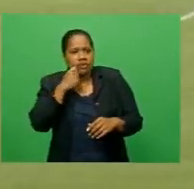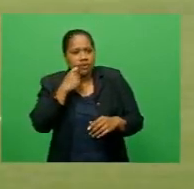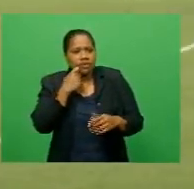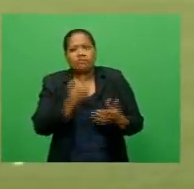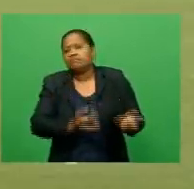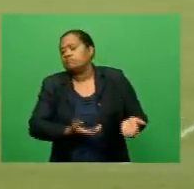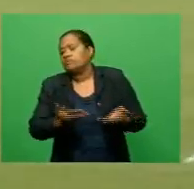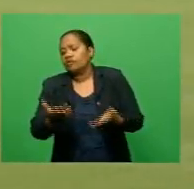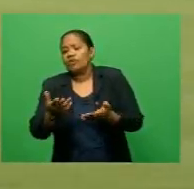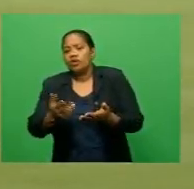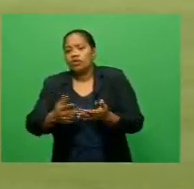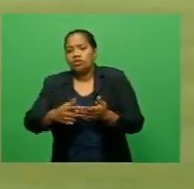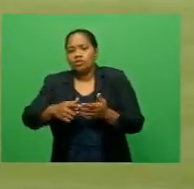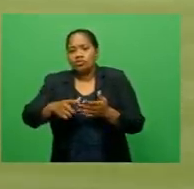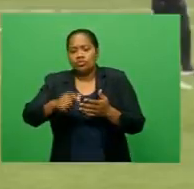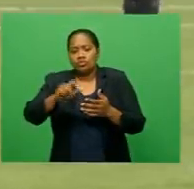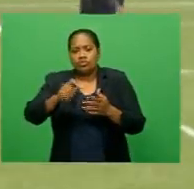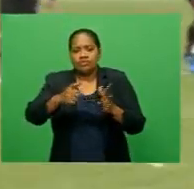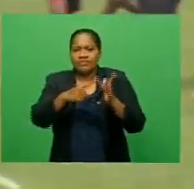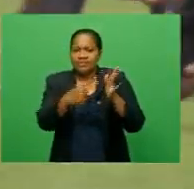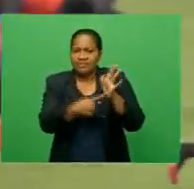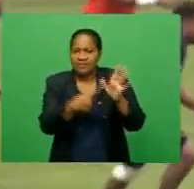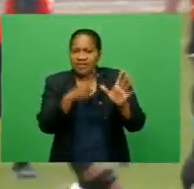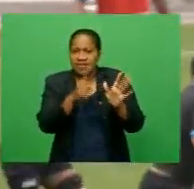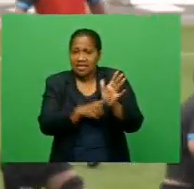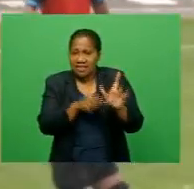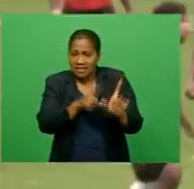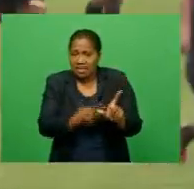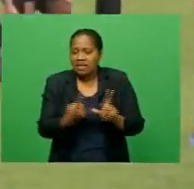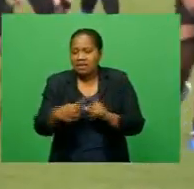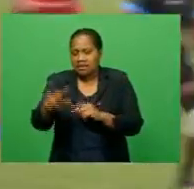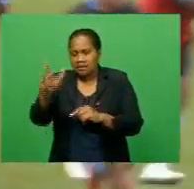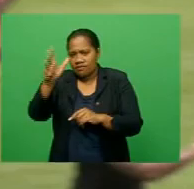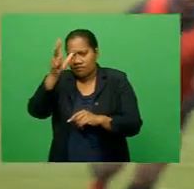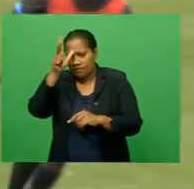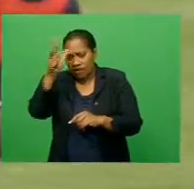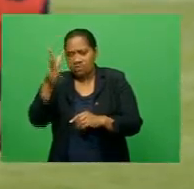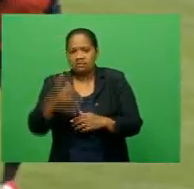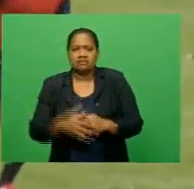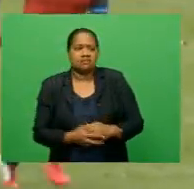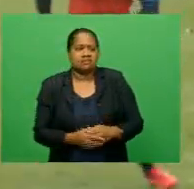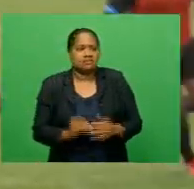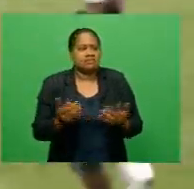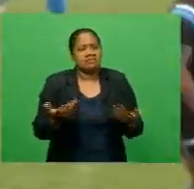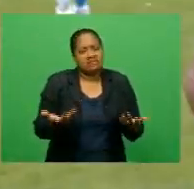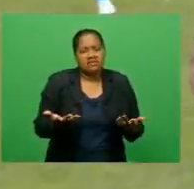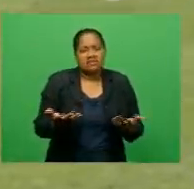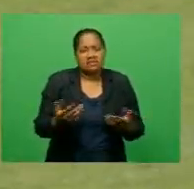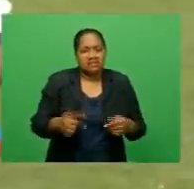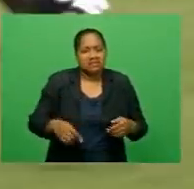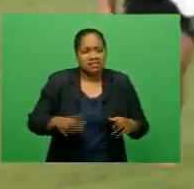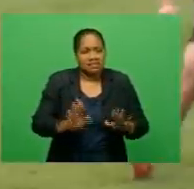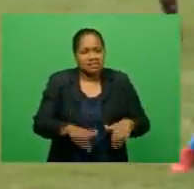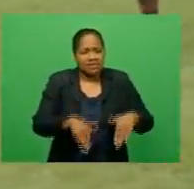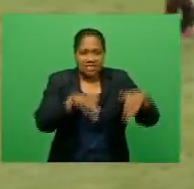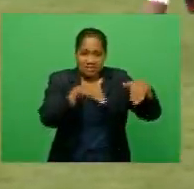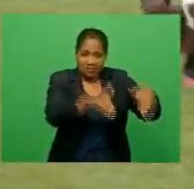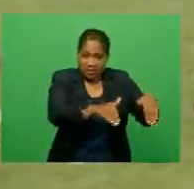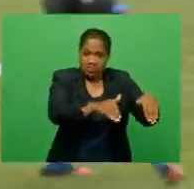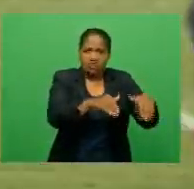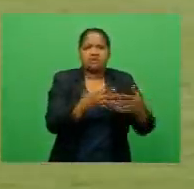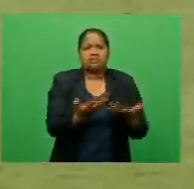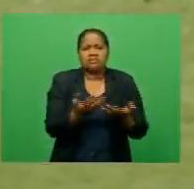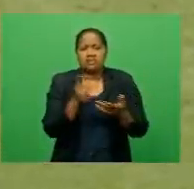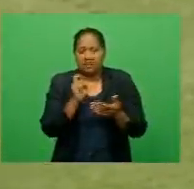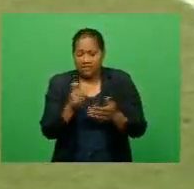France. The decision has been made in line with the tournament regulations. Yeah, it's terms of participation highlights that if a team